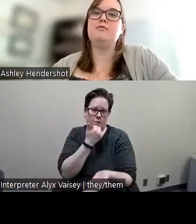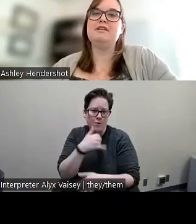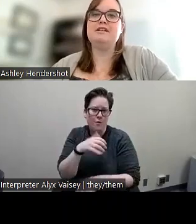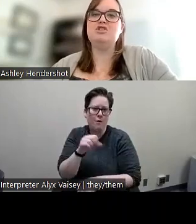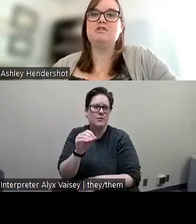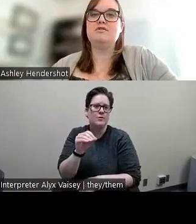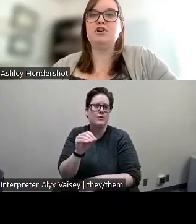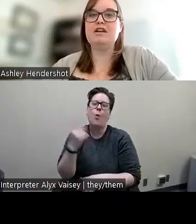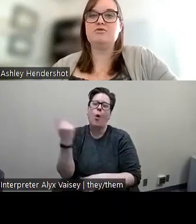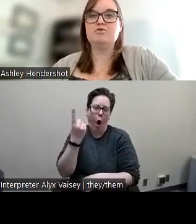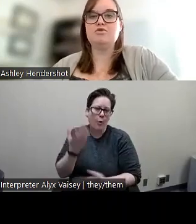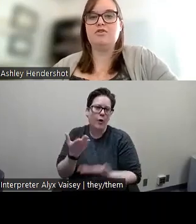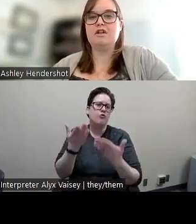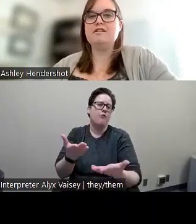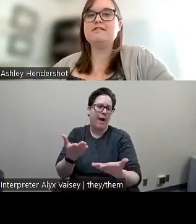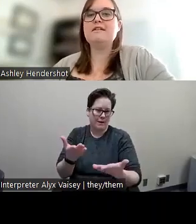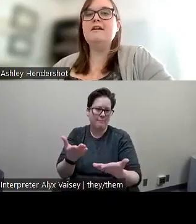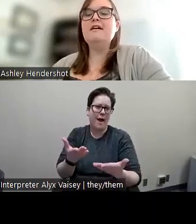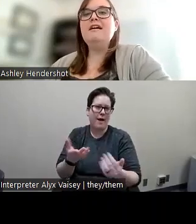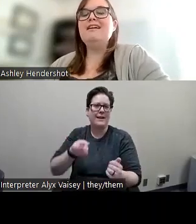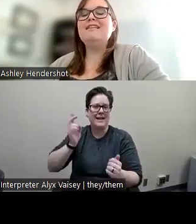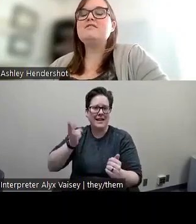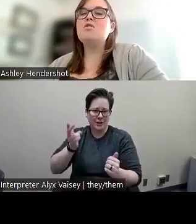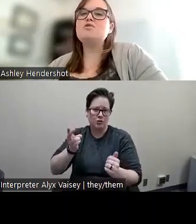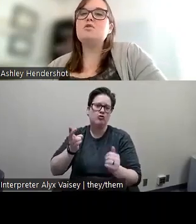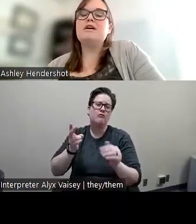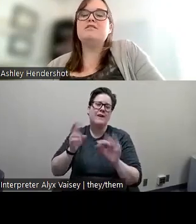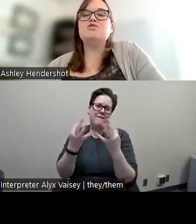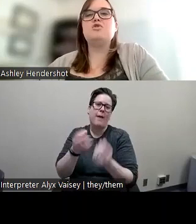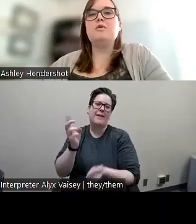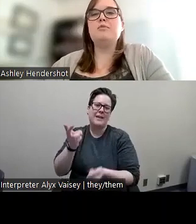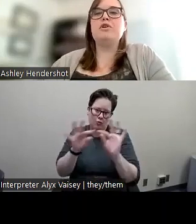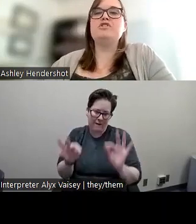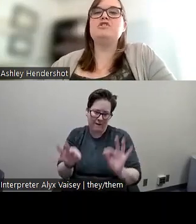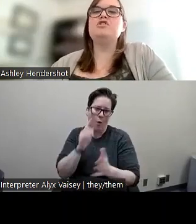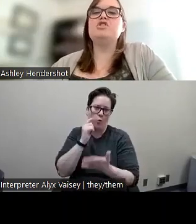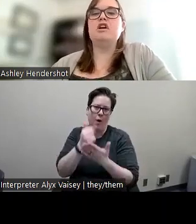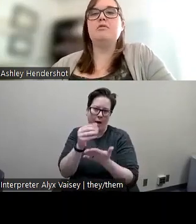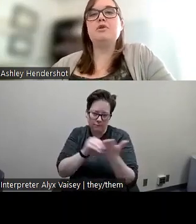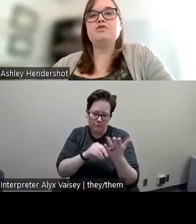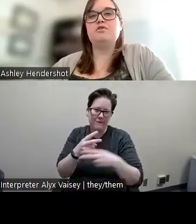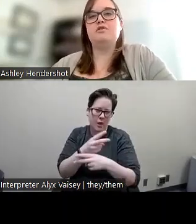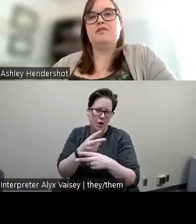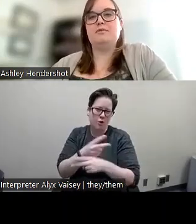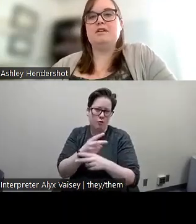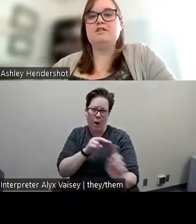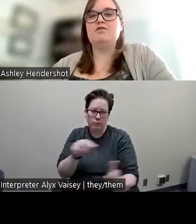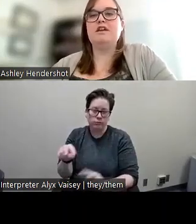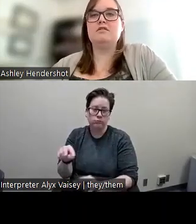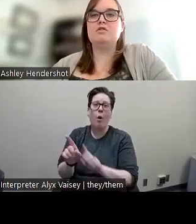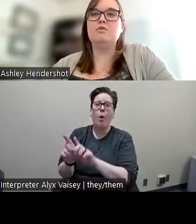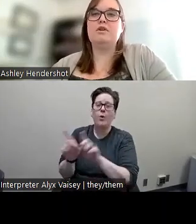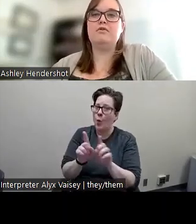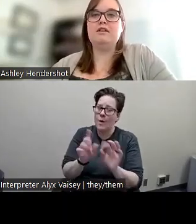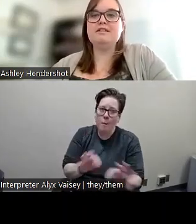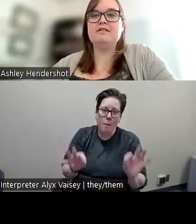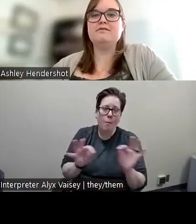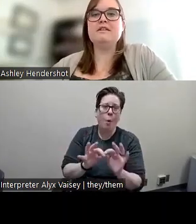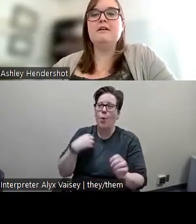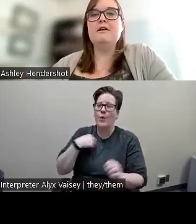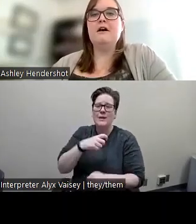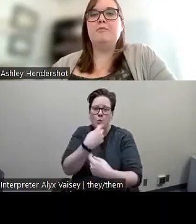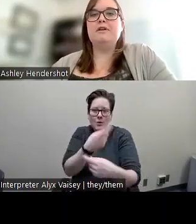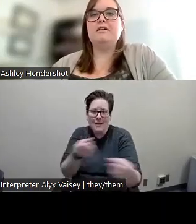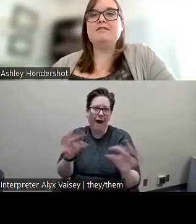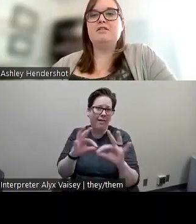inform recommendations for cancer surveillance. And that's also why it's so important to share personal and family history of cancer with our